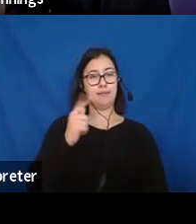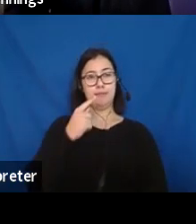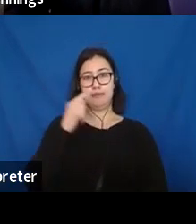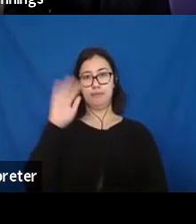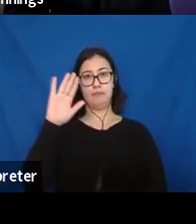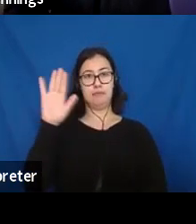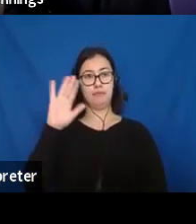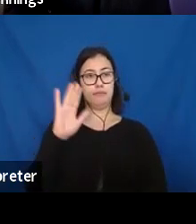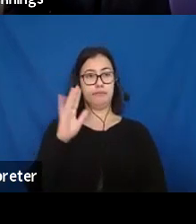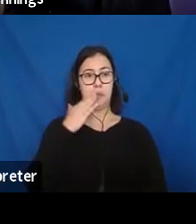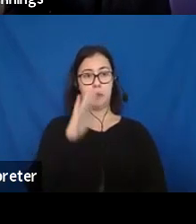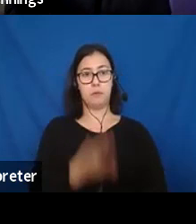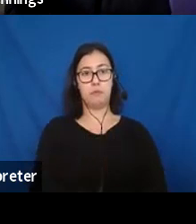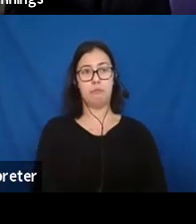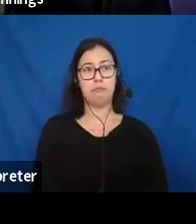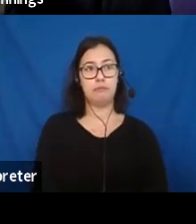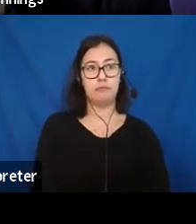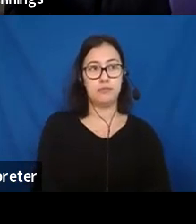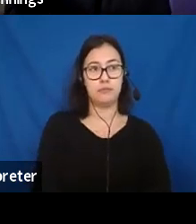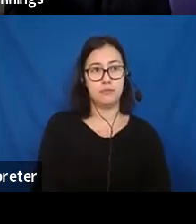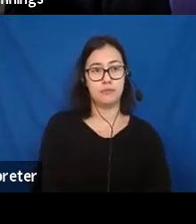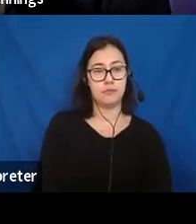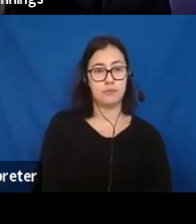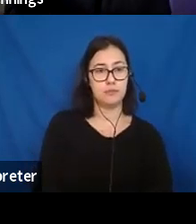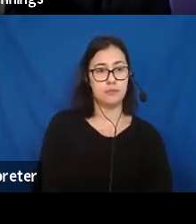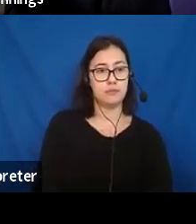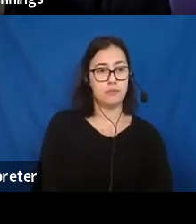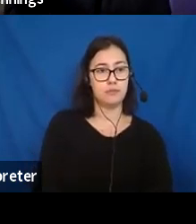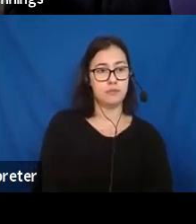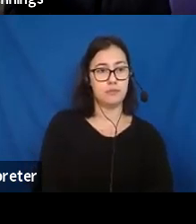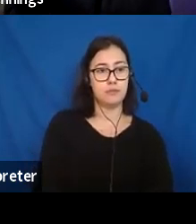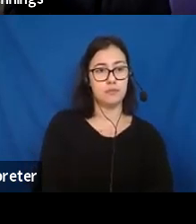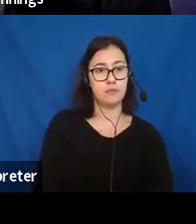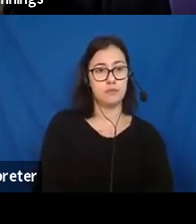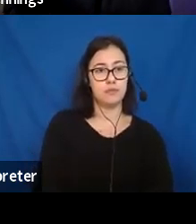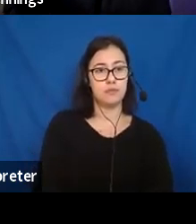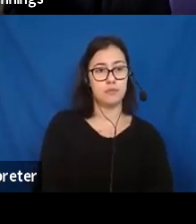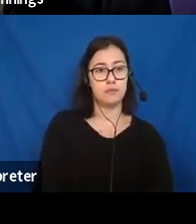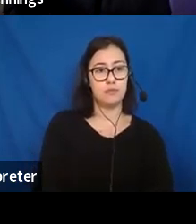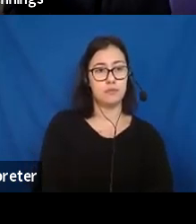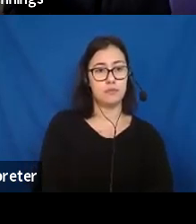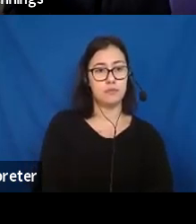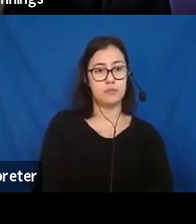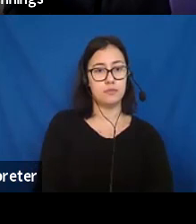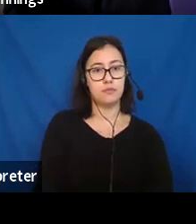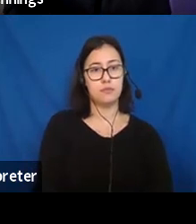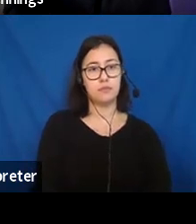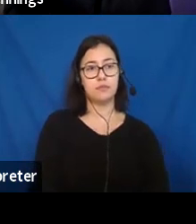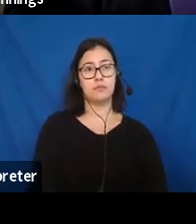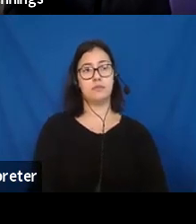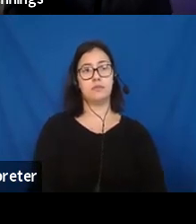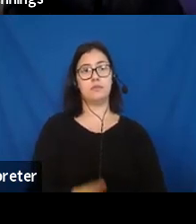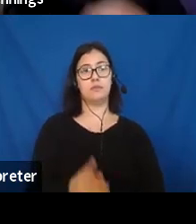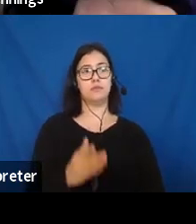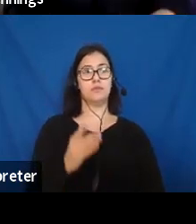get into a group, you can paste it, but we're probably going to be in the same group again, so I copied it, and when we get in the small